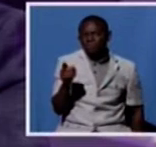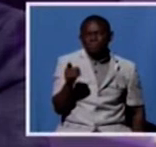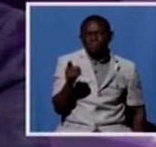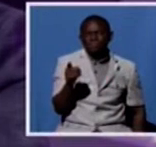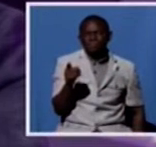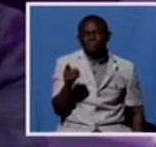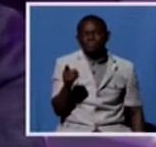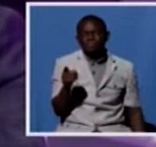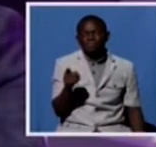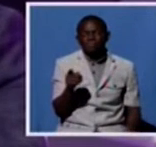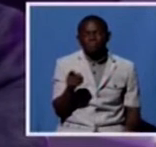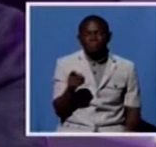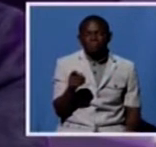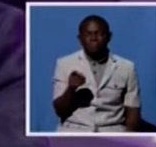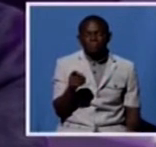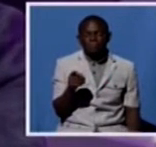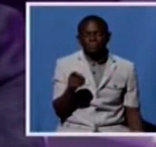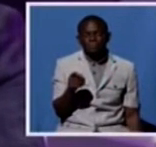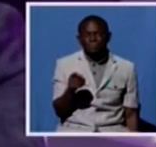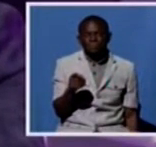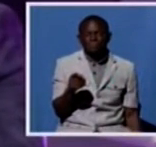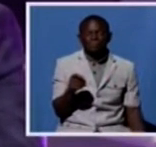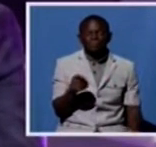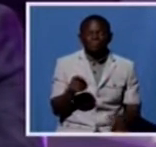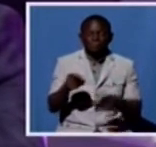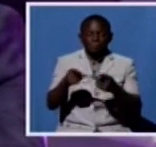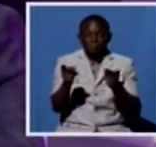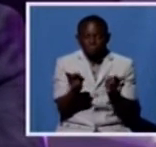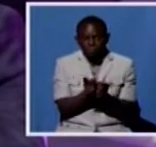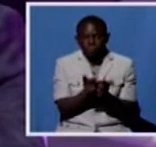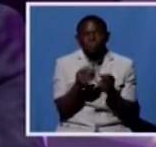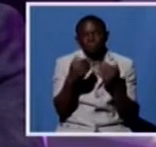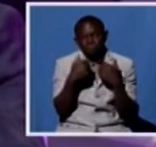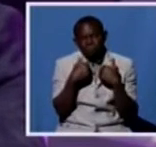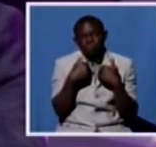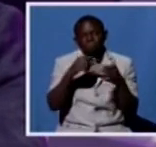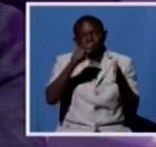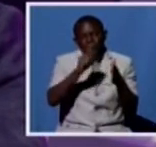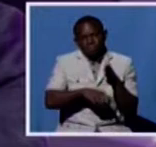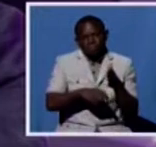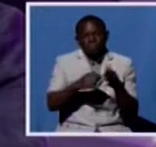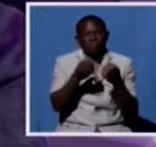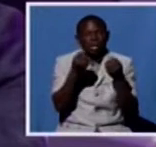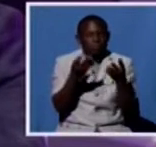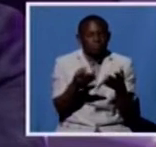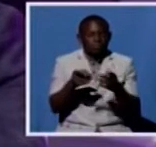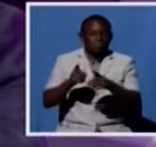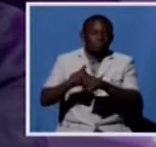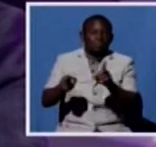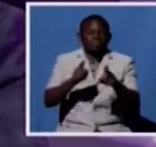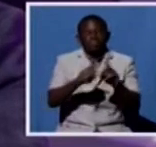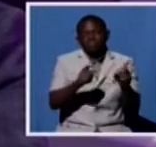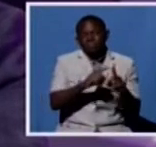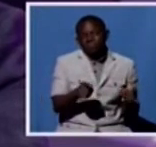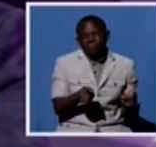payment, its own rates. But at the moment, what we've done is we've provided some discounts for those